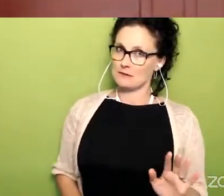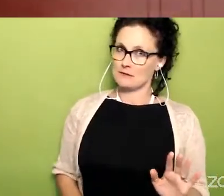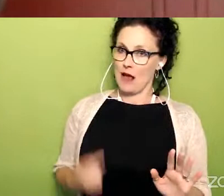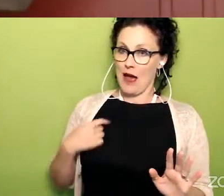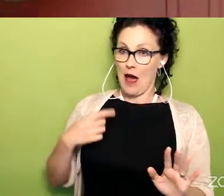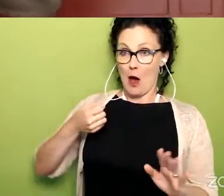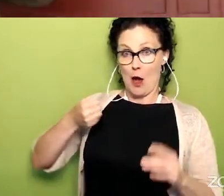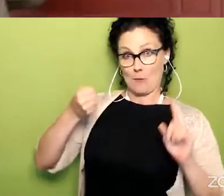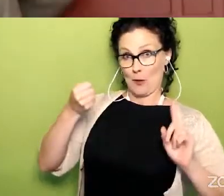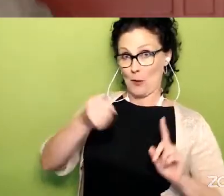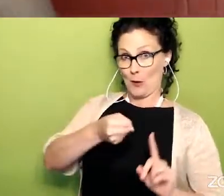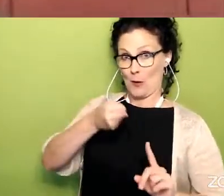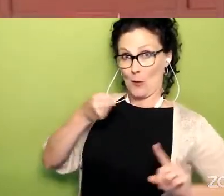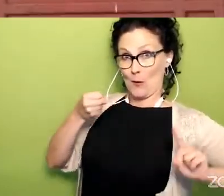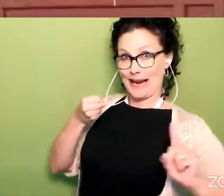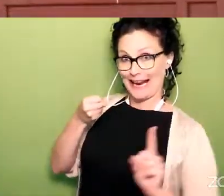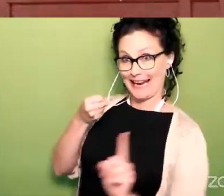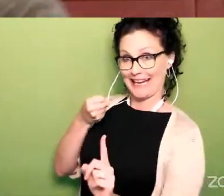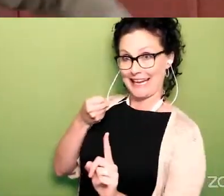Balbir?